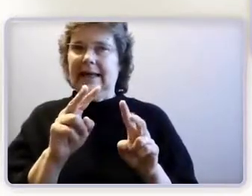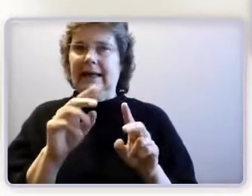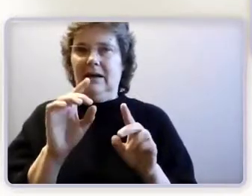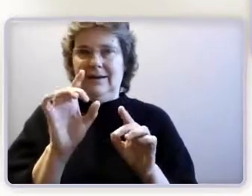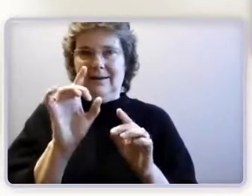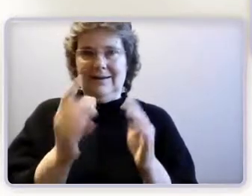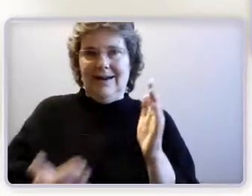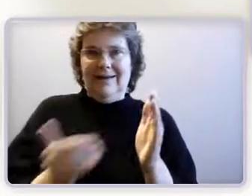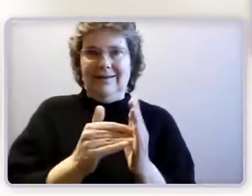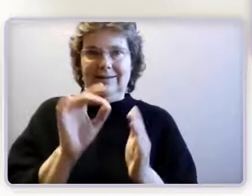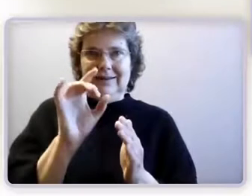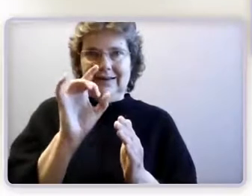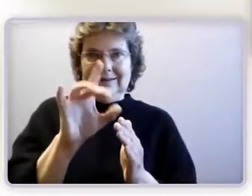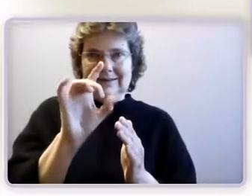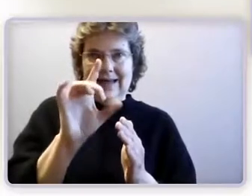next to the 18.